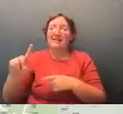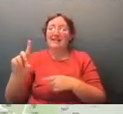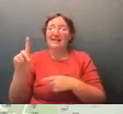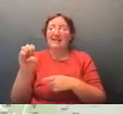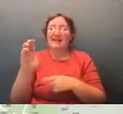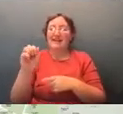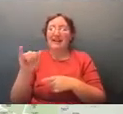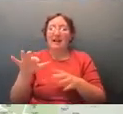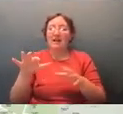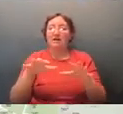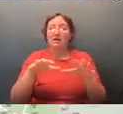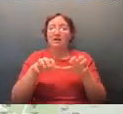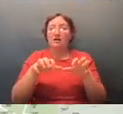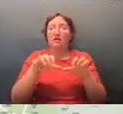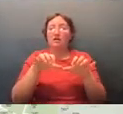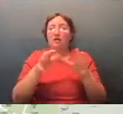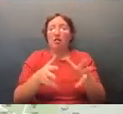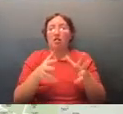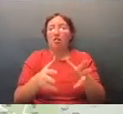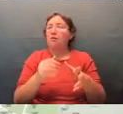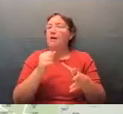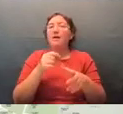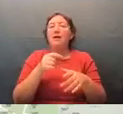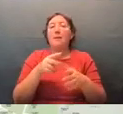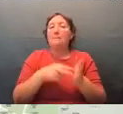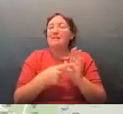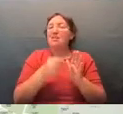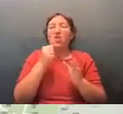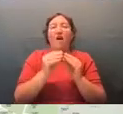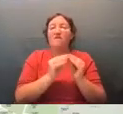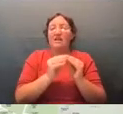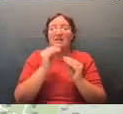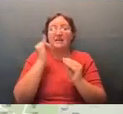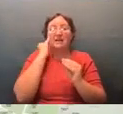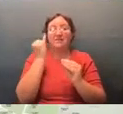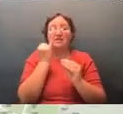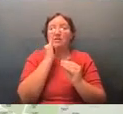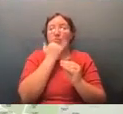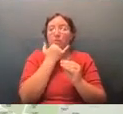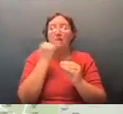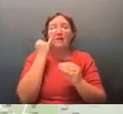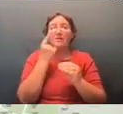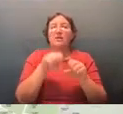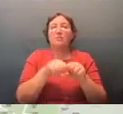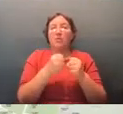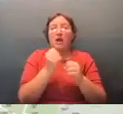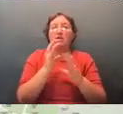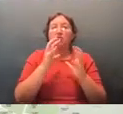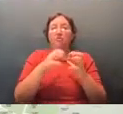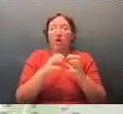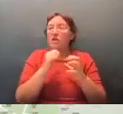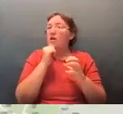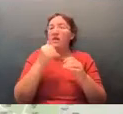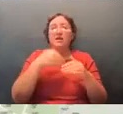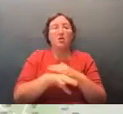not being fixed if something happens. If something breaks and falls, they no longer go